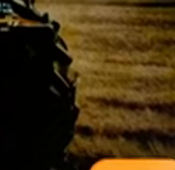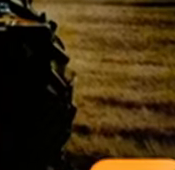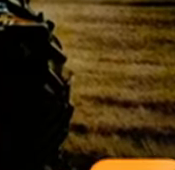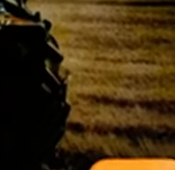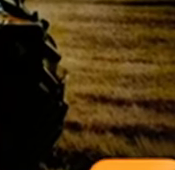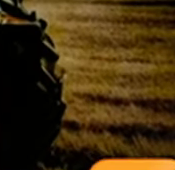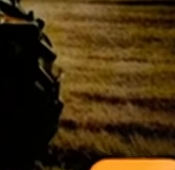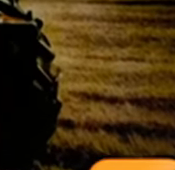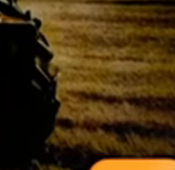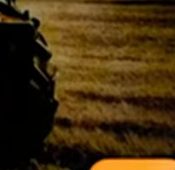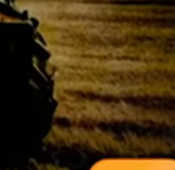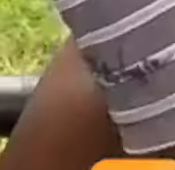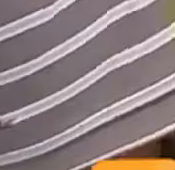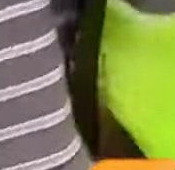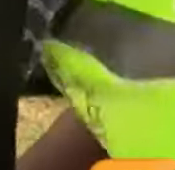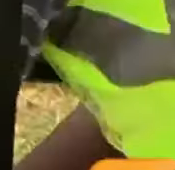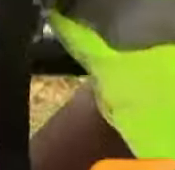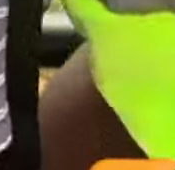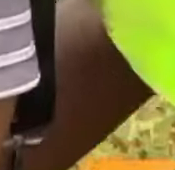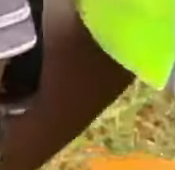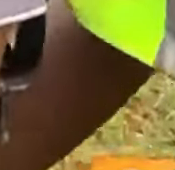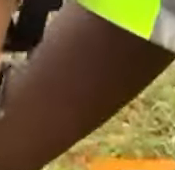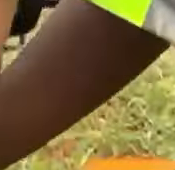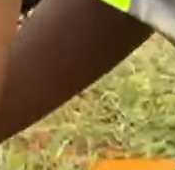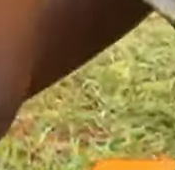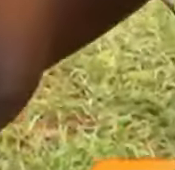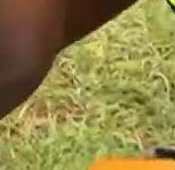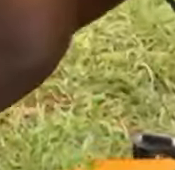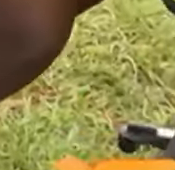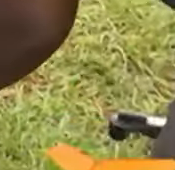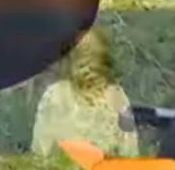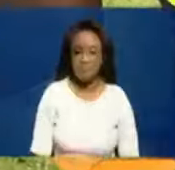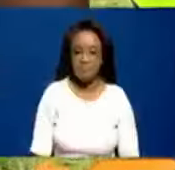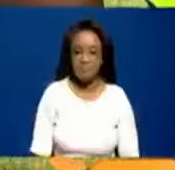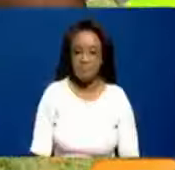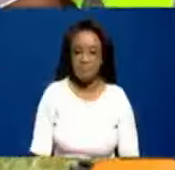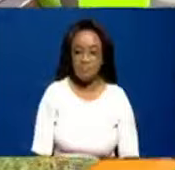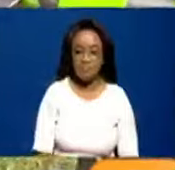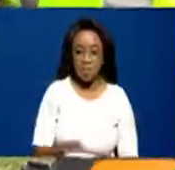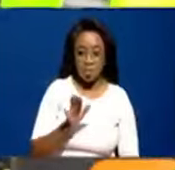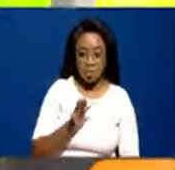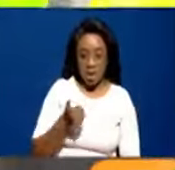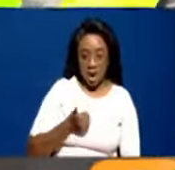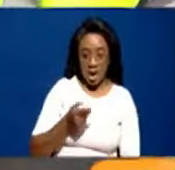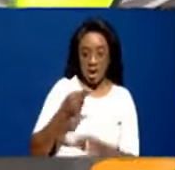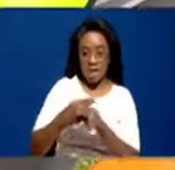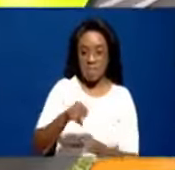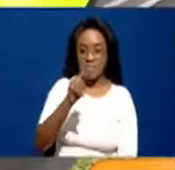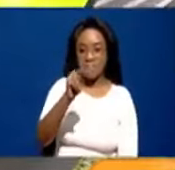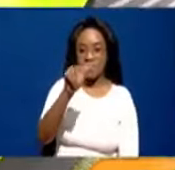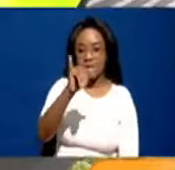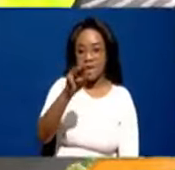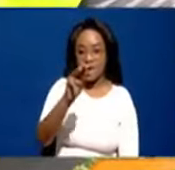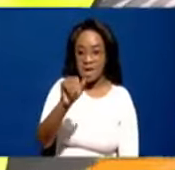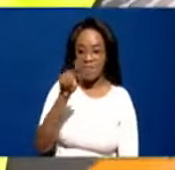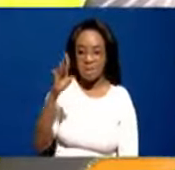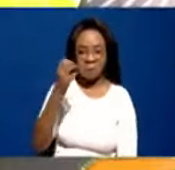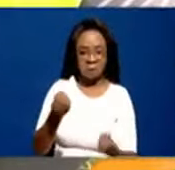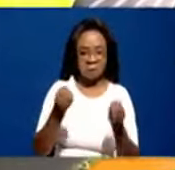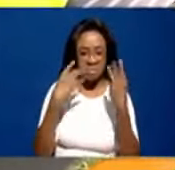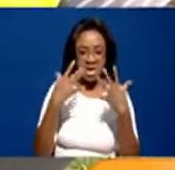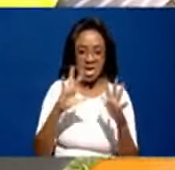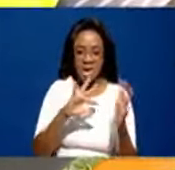as pest management. Naima Sheikhan, an aviation professional with expertise in airline